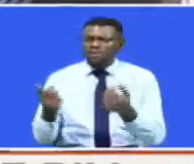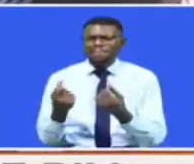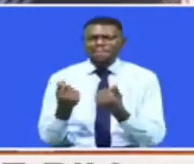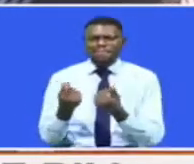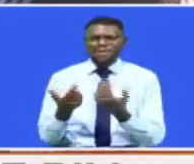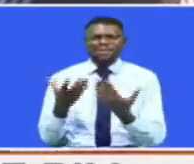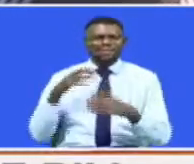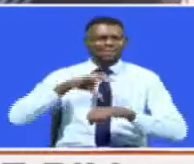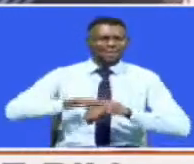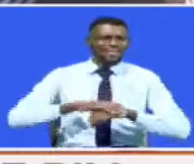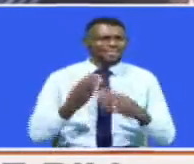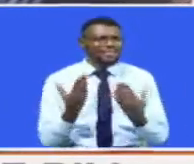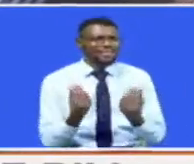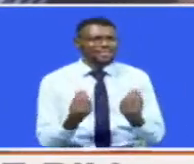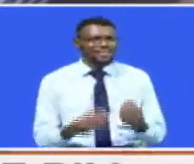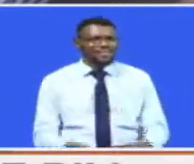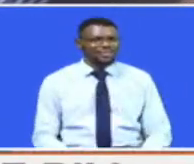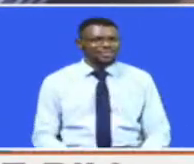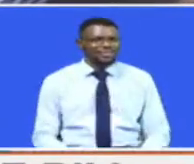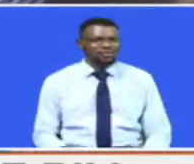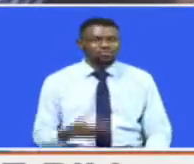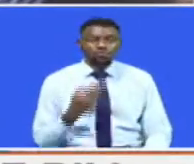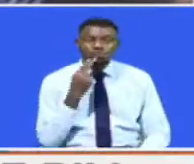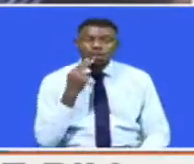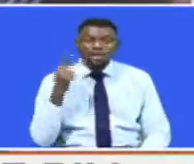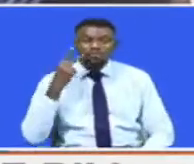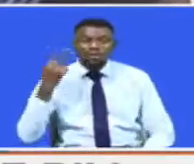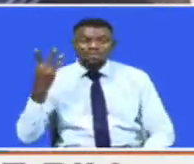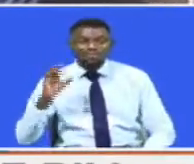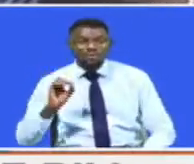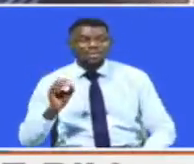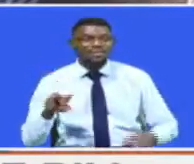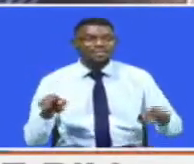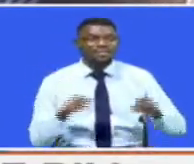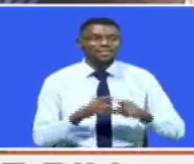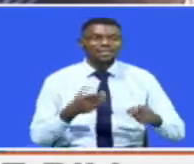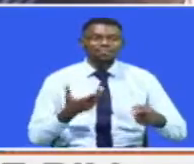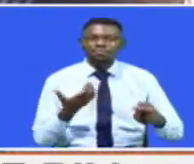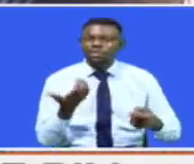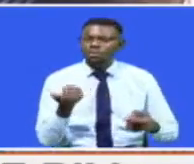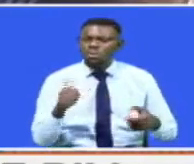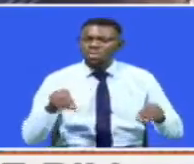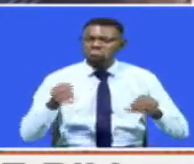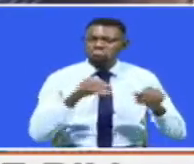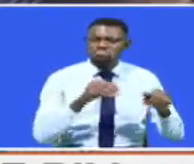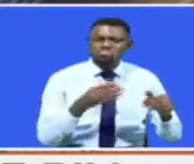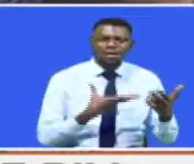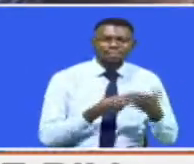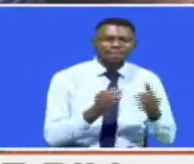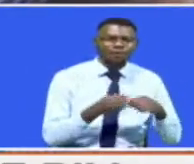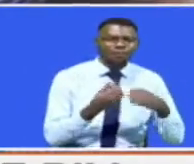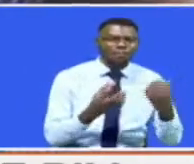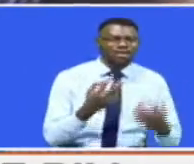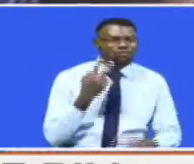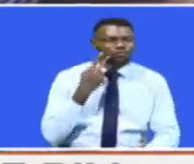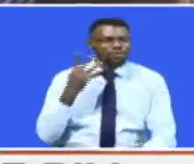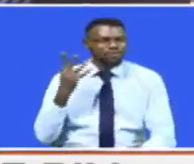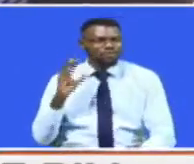Today we are buying sugar at 240 shillings. We are buying unga at 240